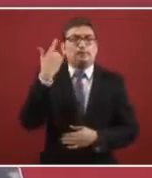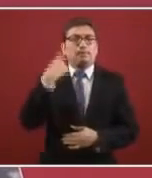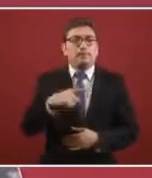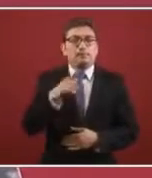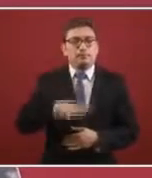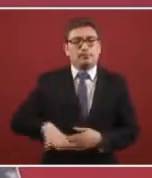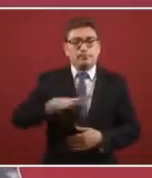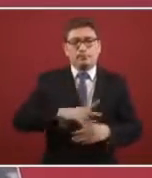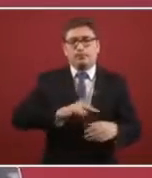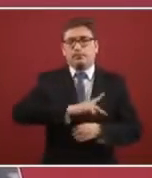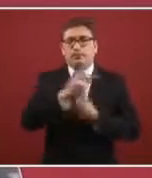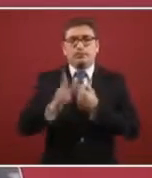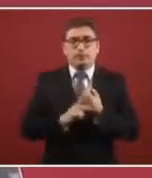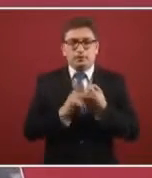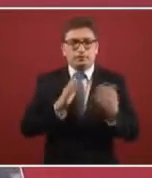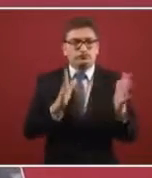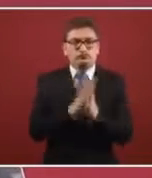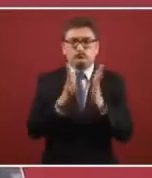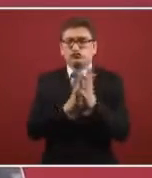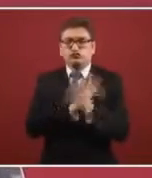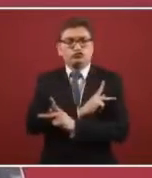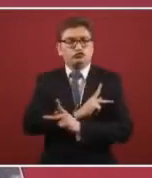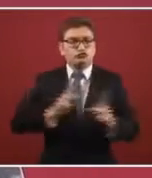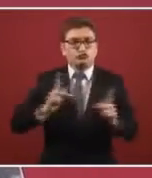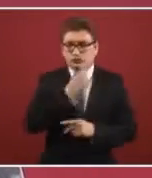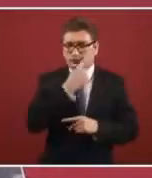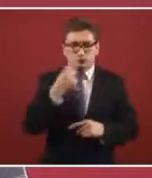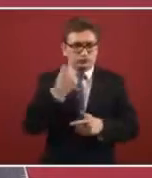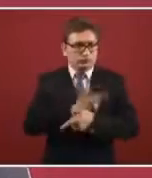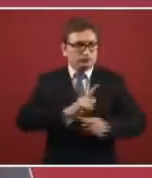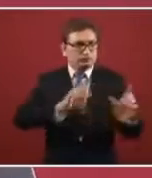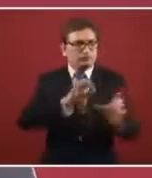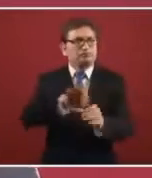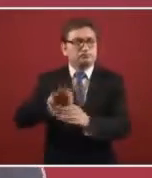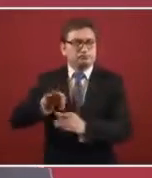democracia that there be a democracy participativa. that's participative.